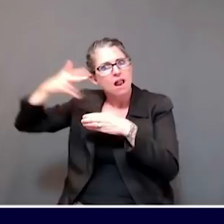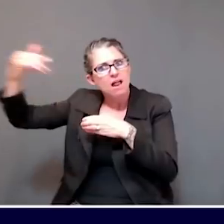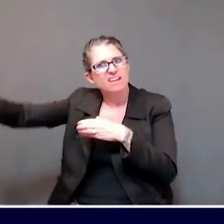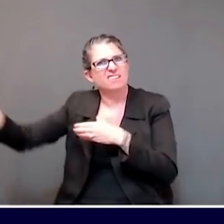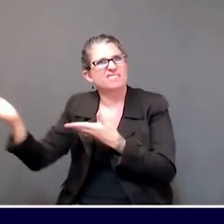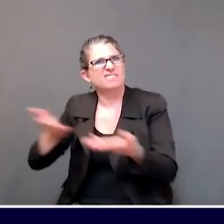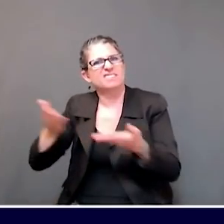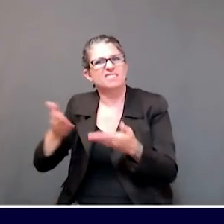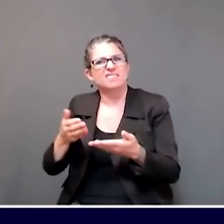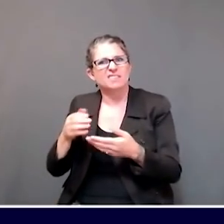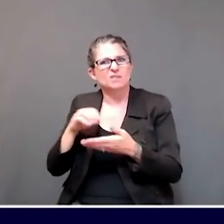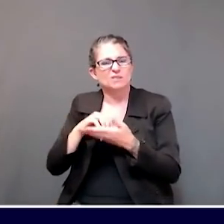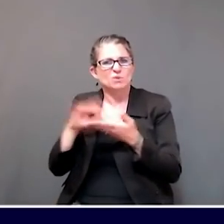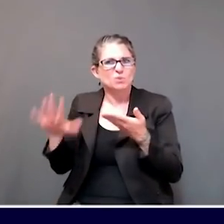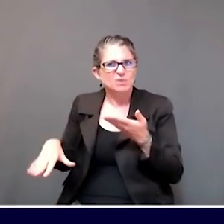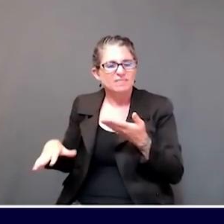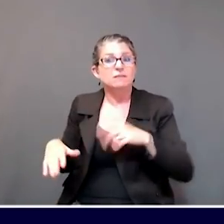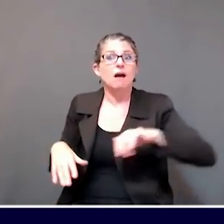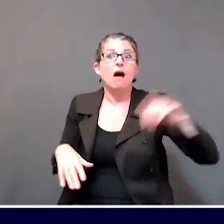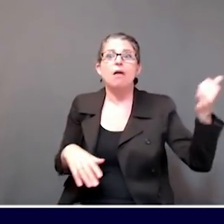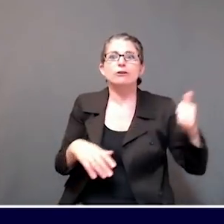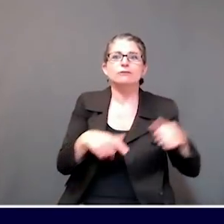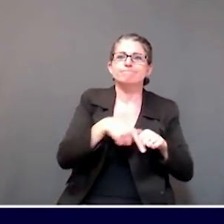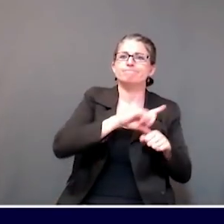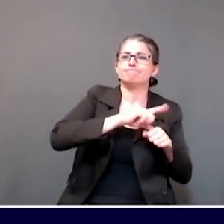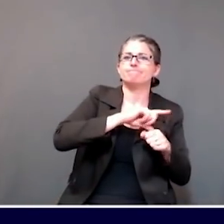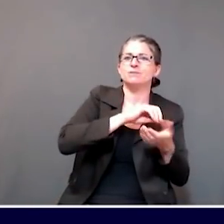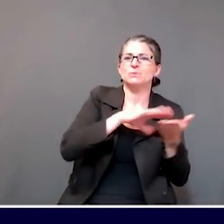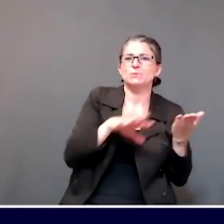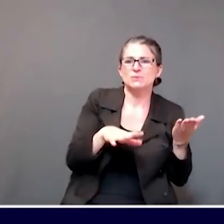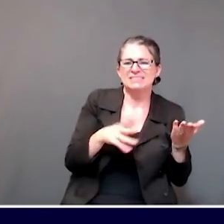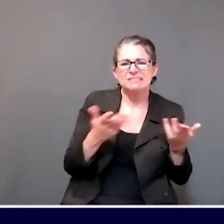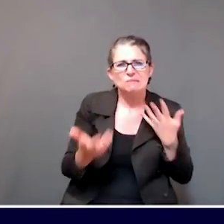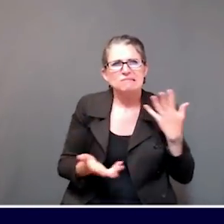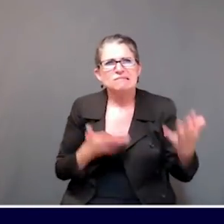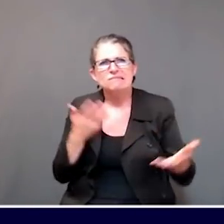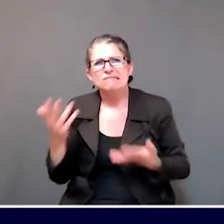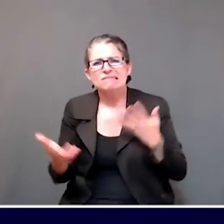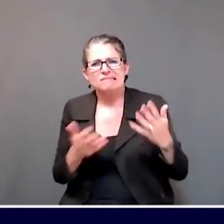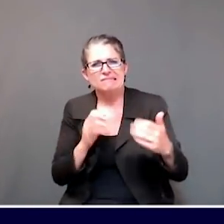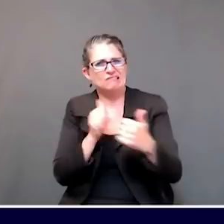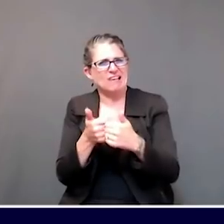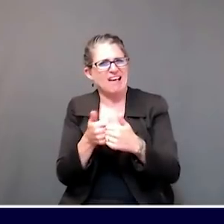other challenges, higher needs for higher numbers of special ed, for instance.